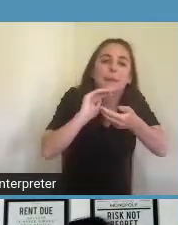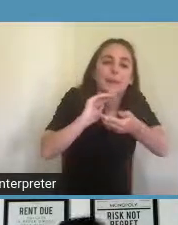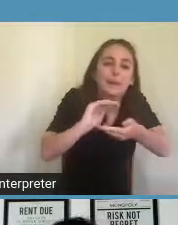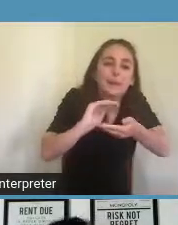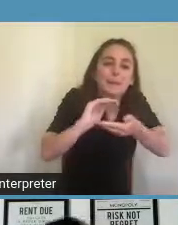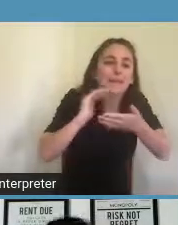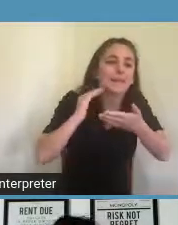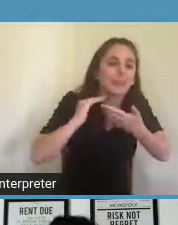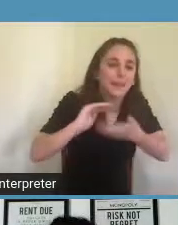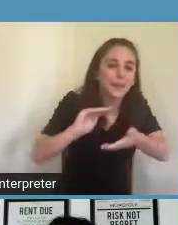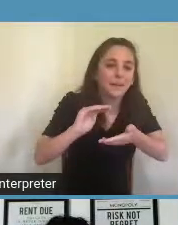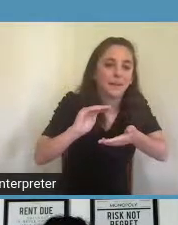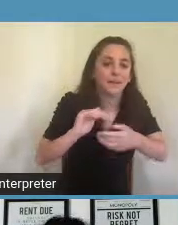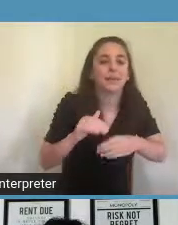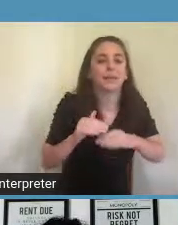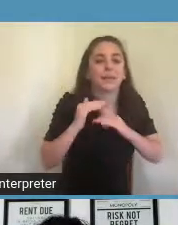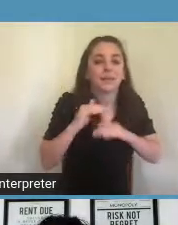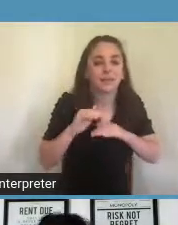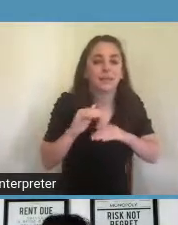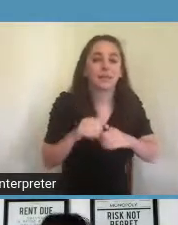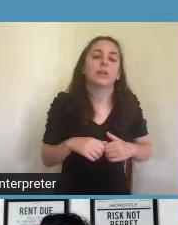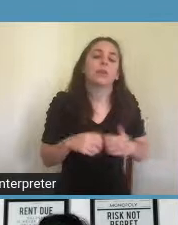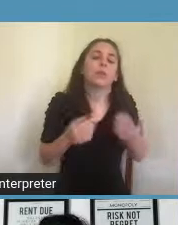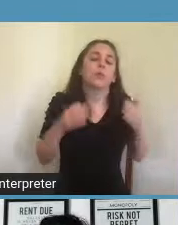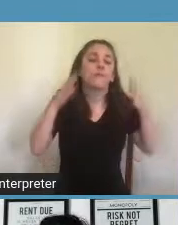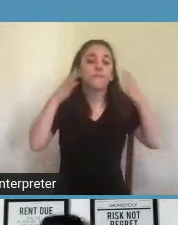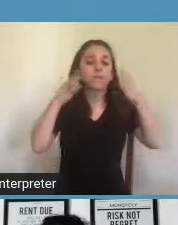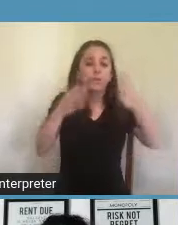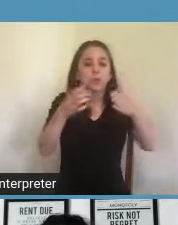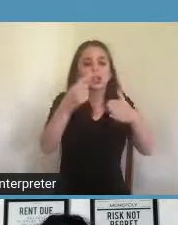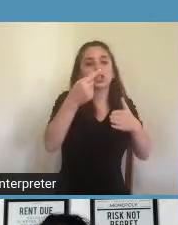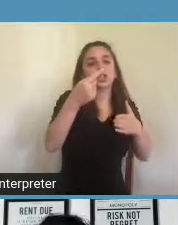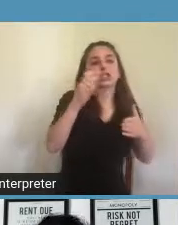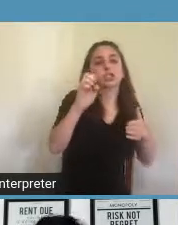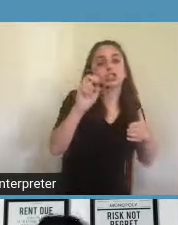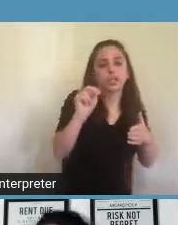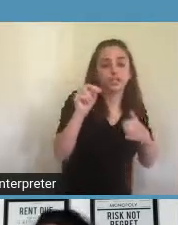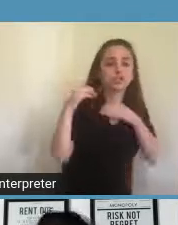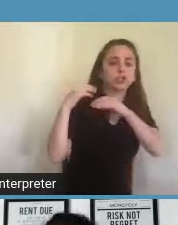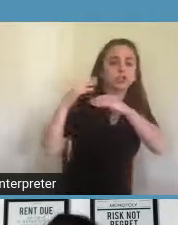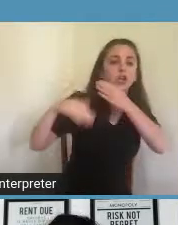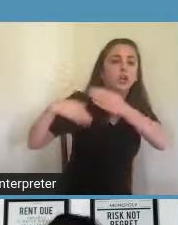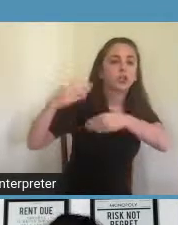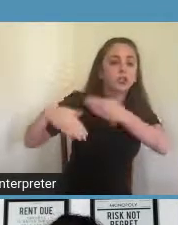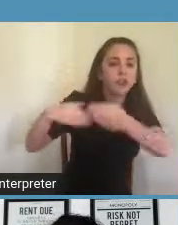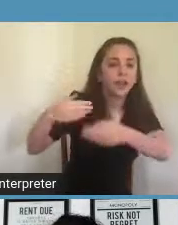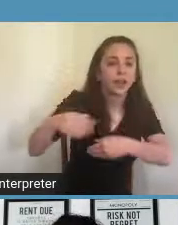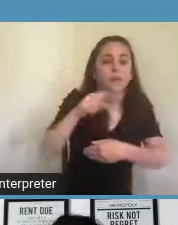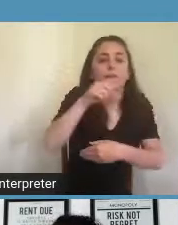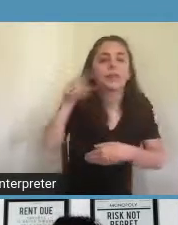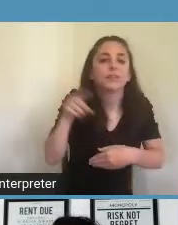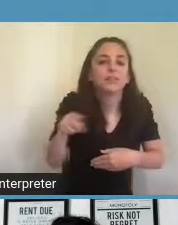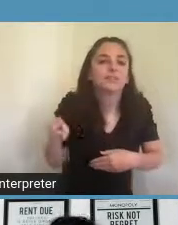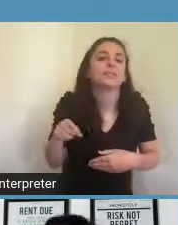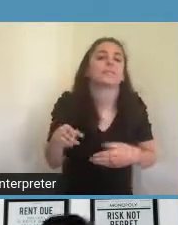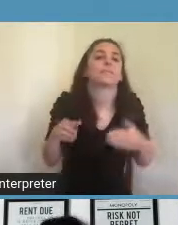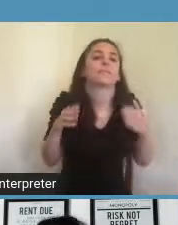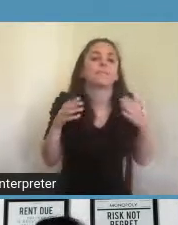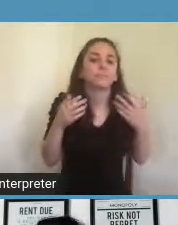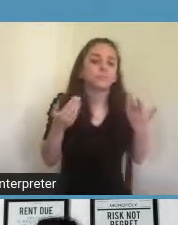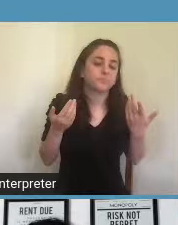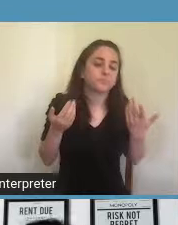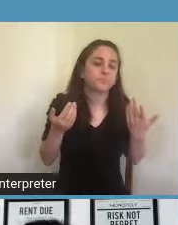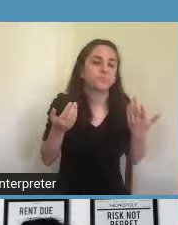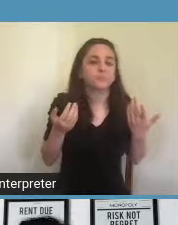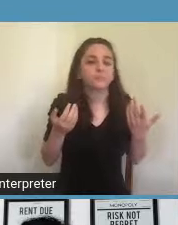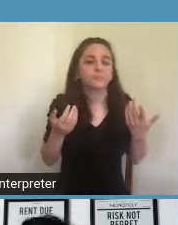focus on Gen Z generation, just putting a stake in the ground so that we have some kind of focus and case study here. And so here's a